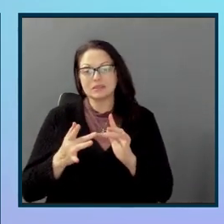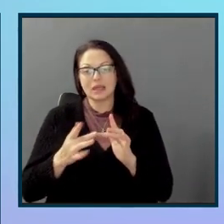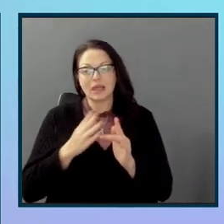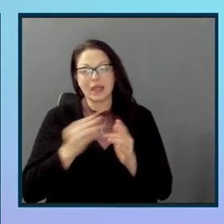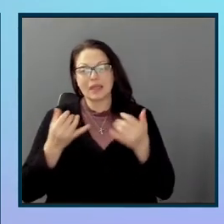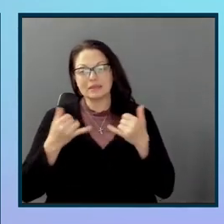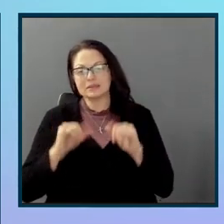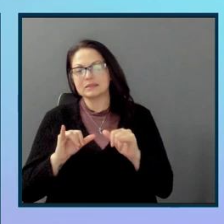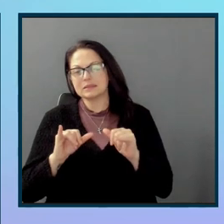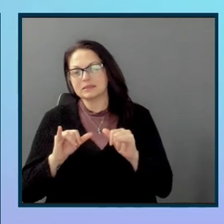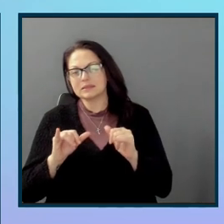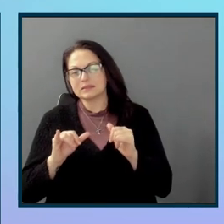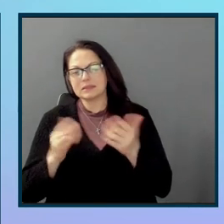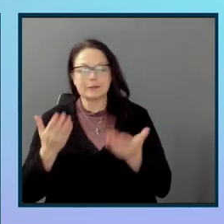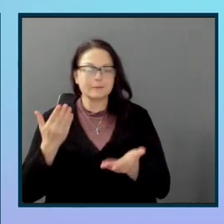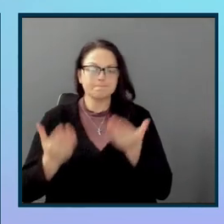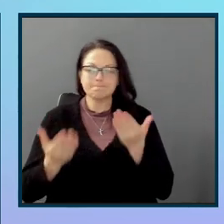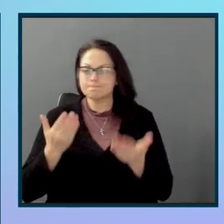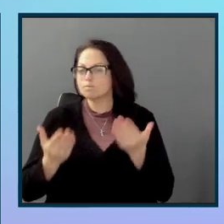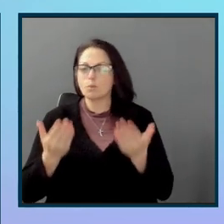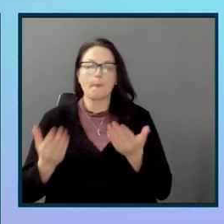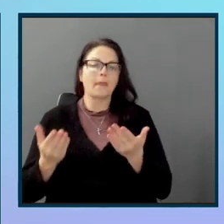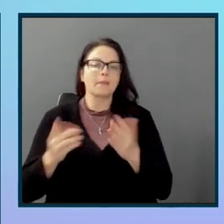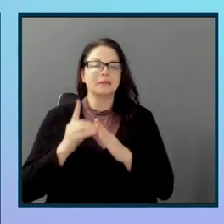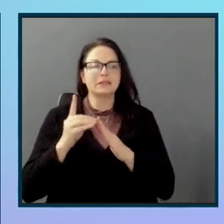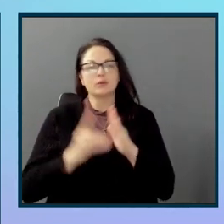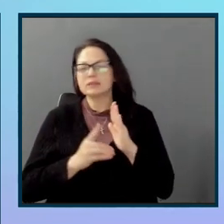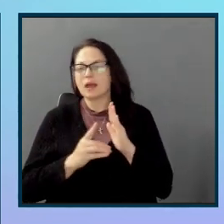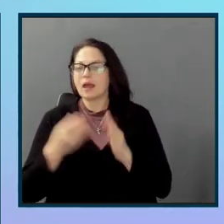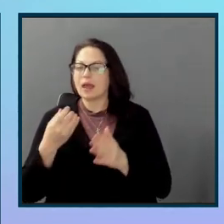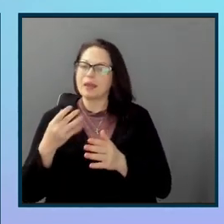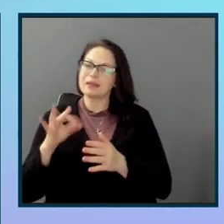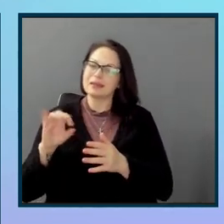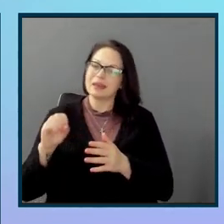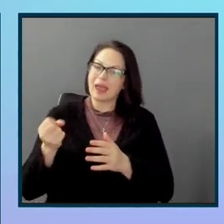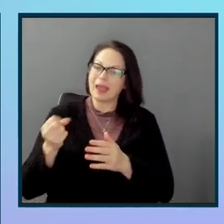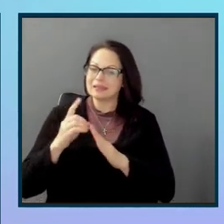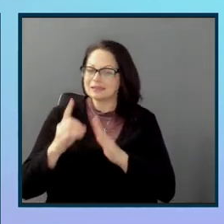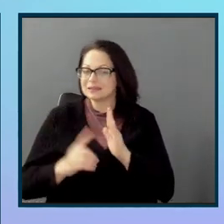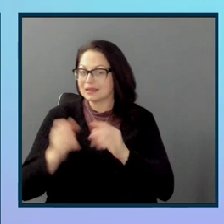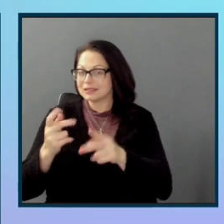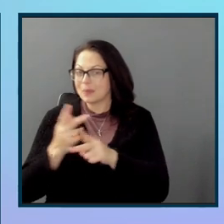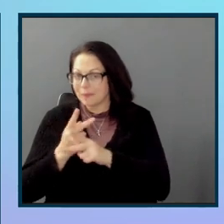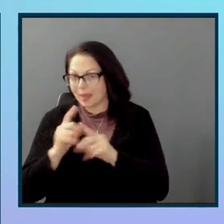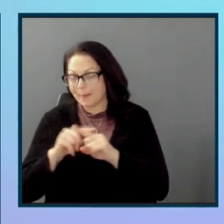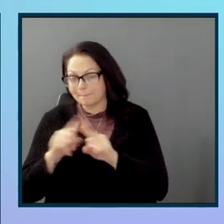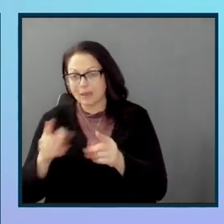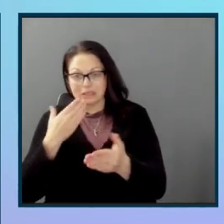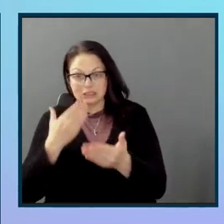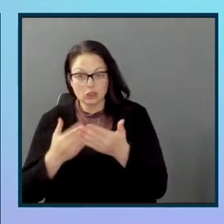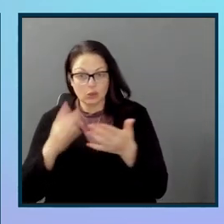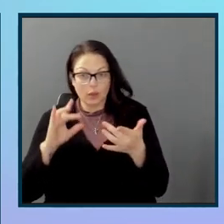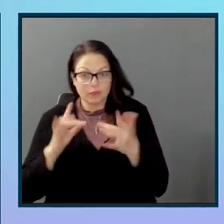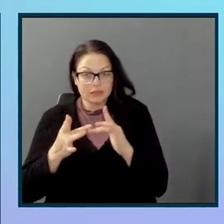still, maybe it's nostalgia speaking, maybe it's design, 90s design coming back into fashion, but it's a great website.